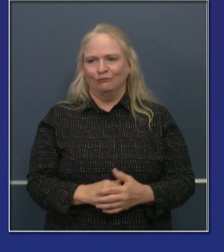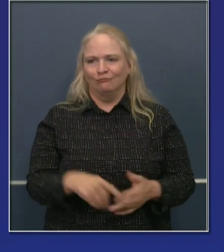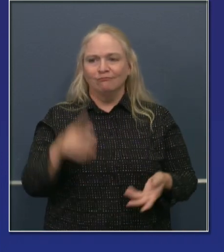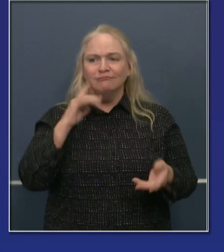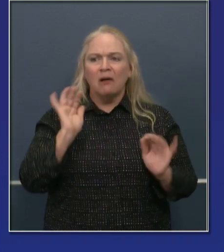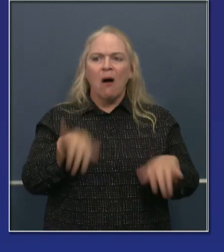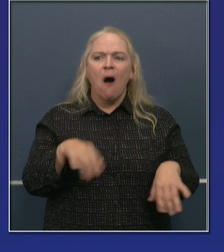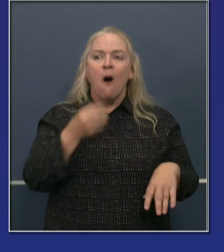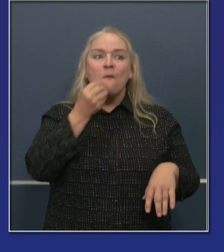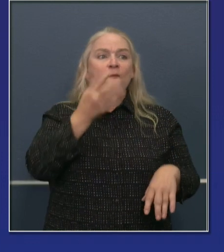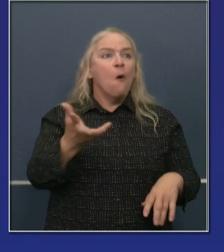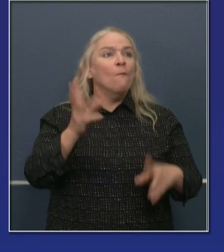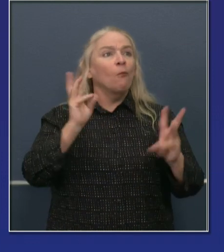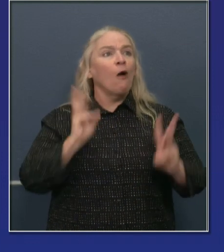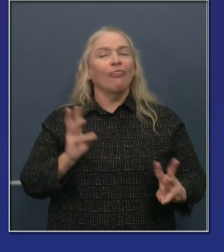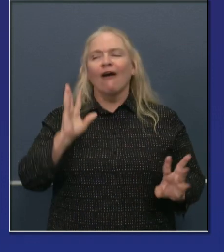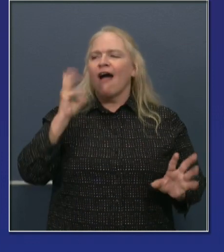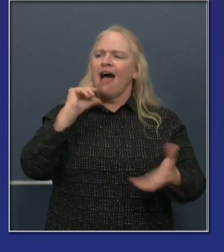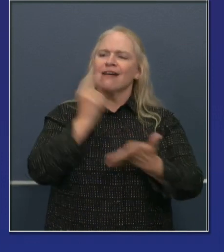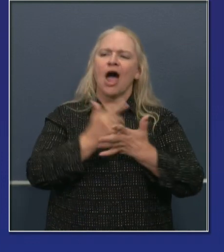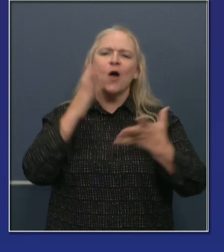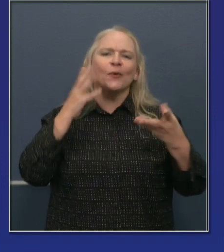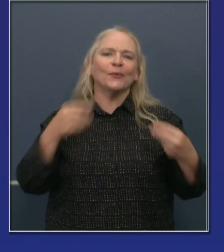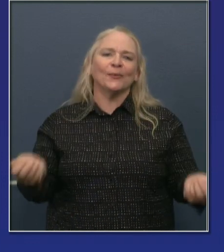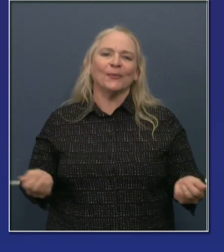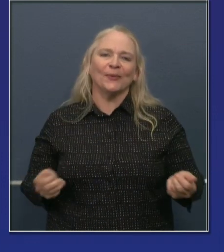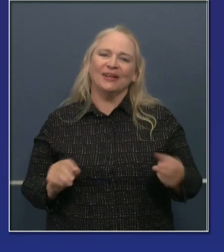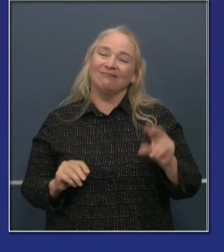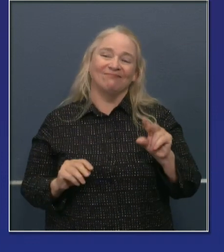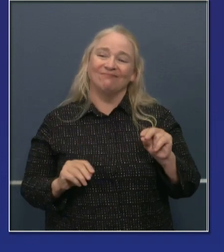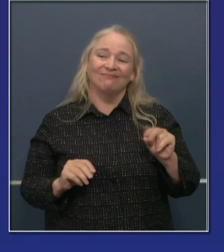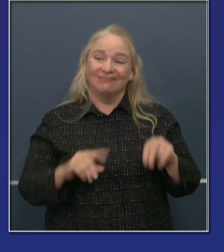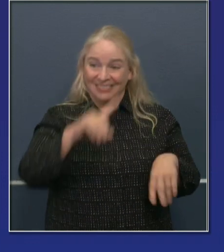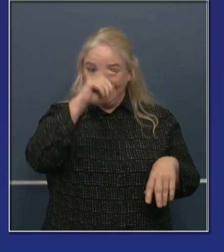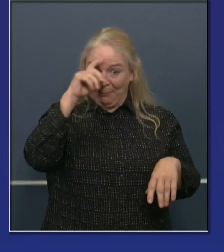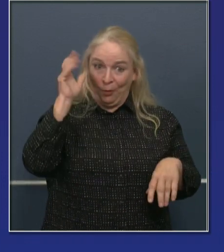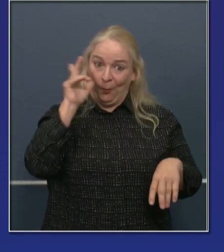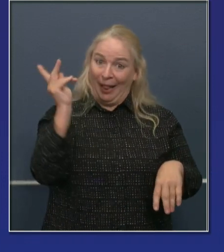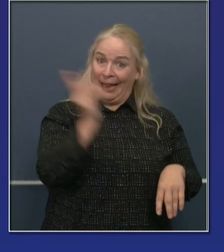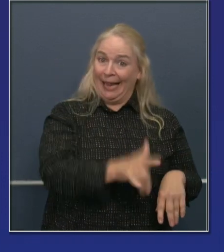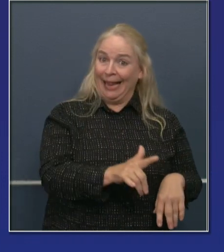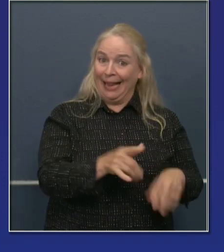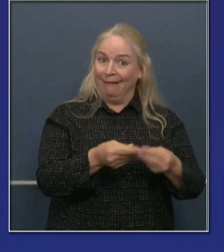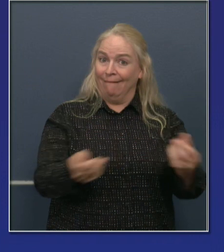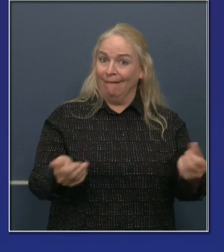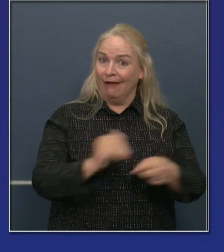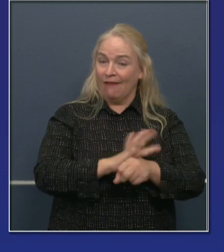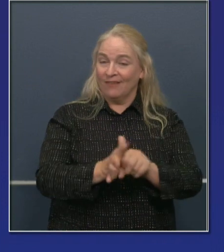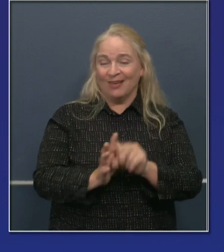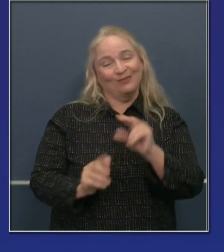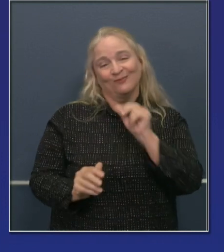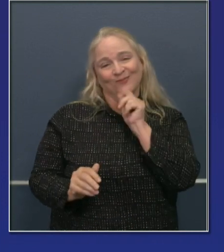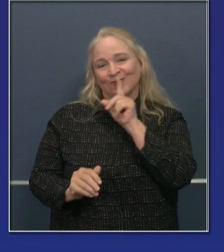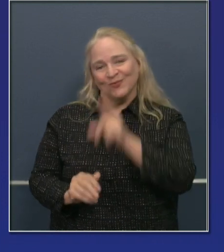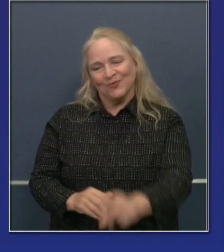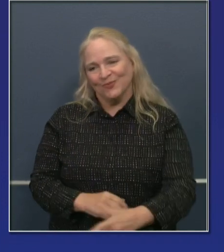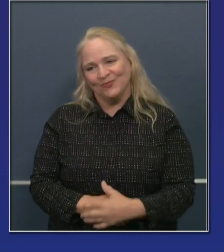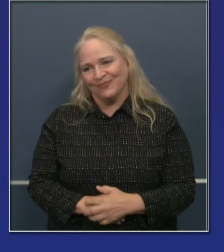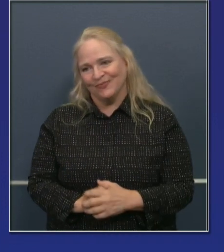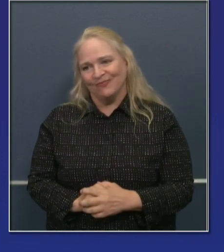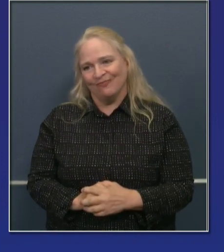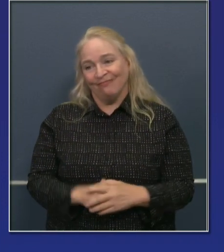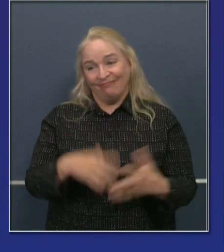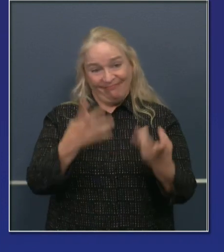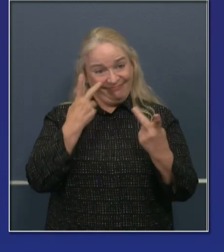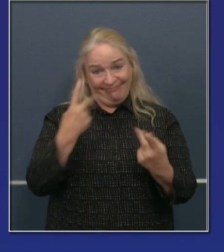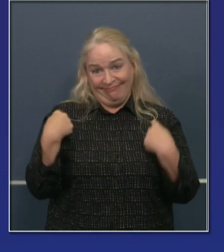go away, or somehow it's going to take summer months or weekends off, this virus has done neither. You've seen parts of the